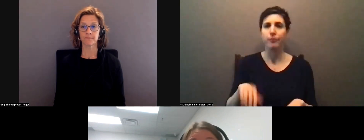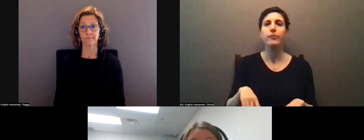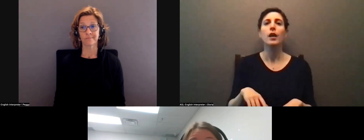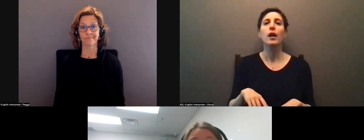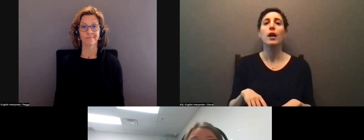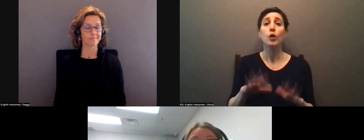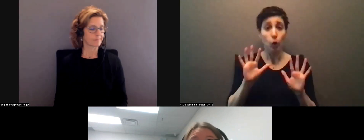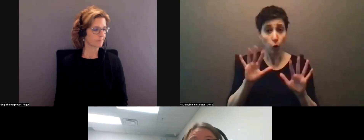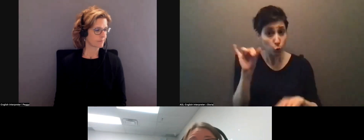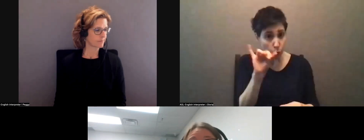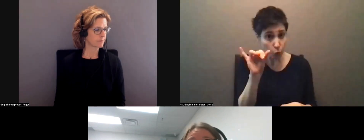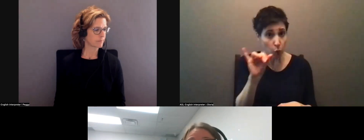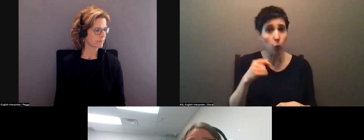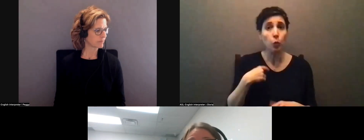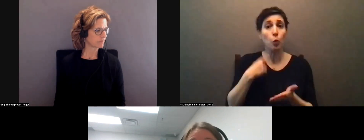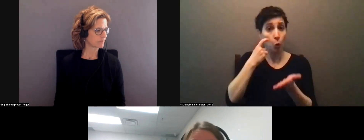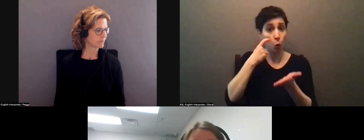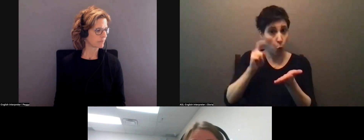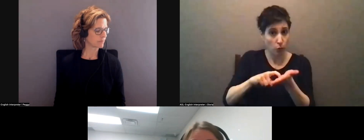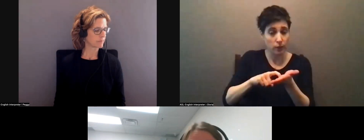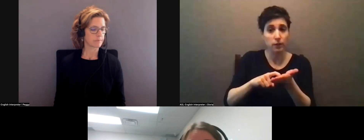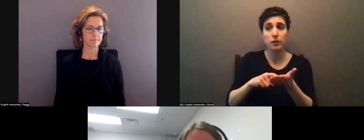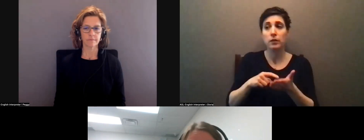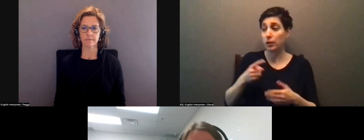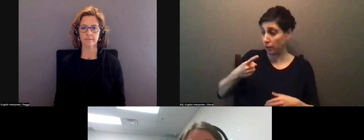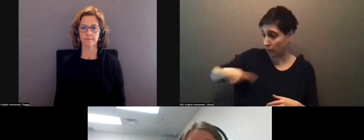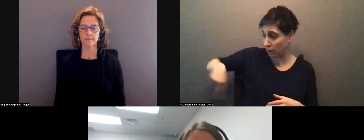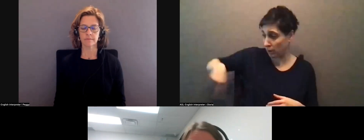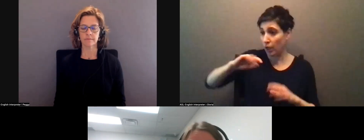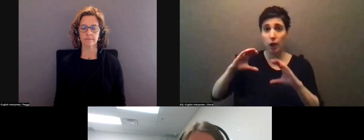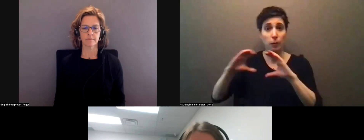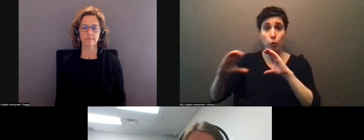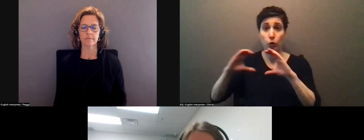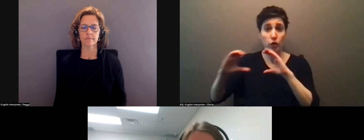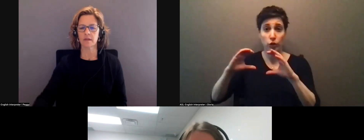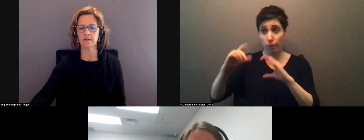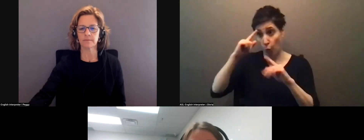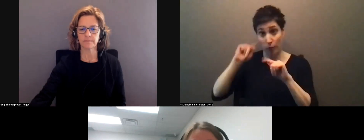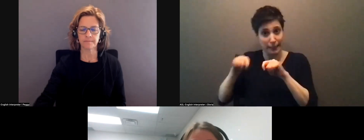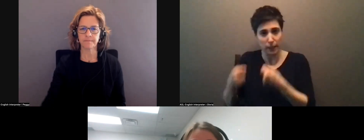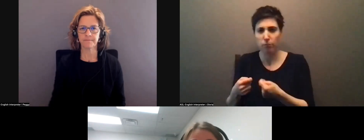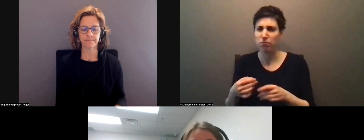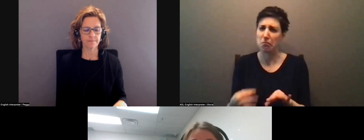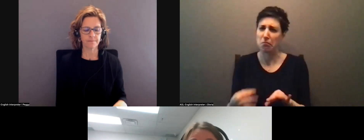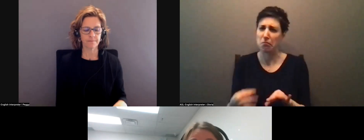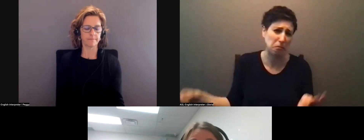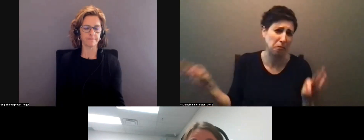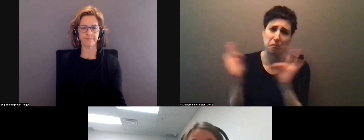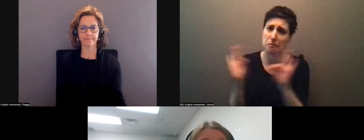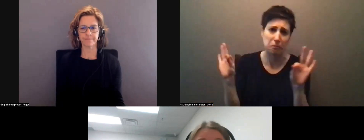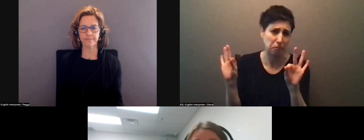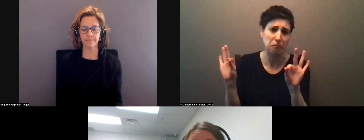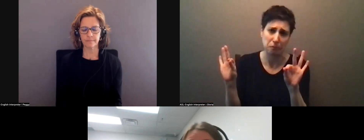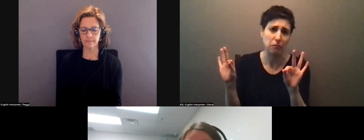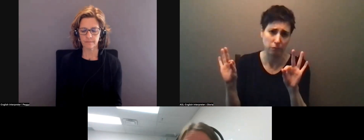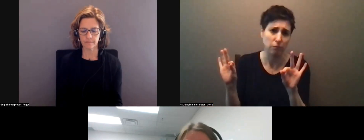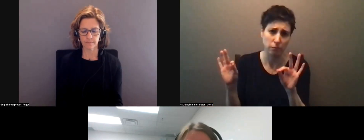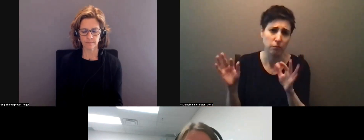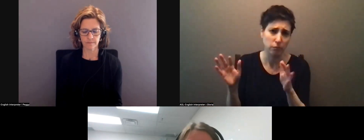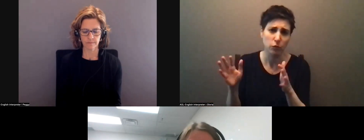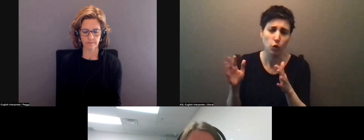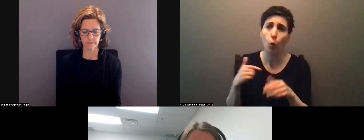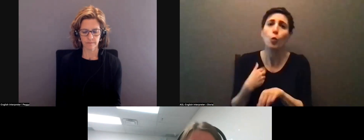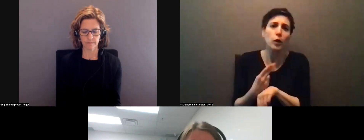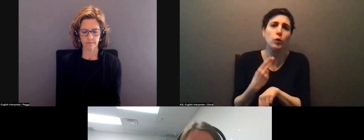us as a team is extremely important, as we use different type of